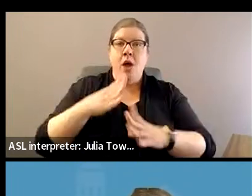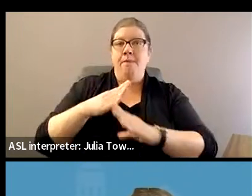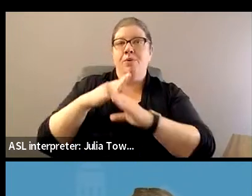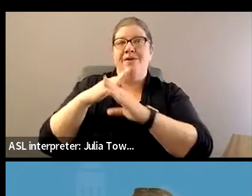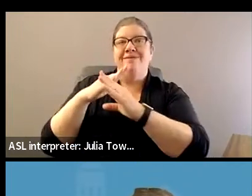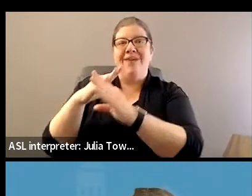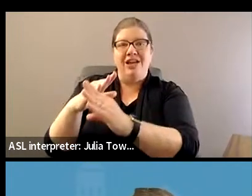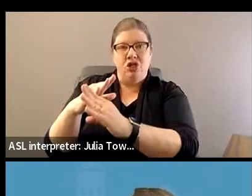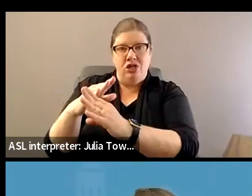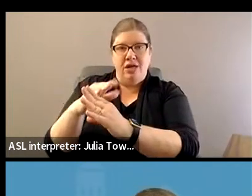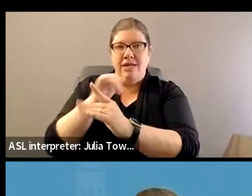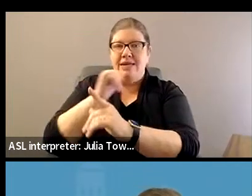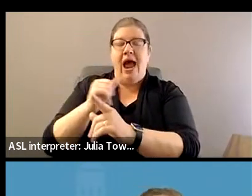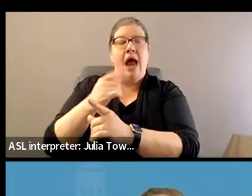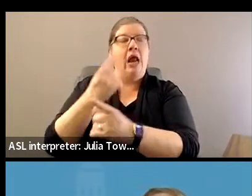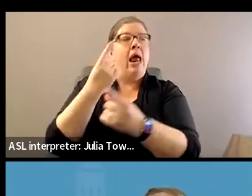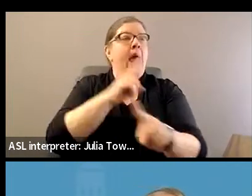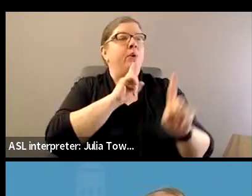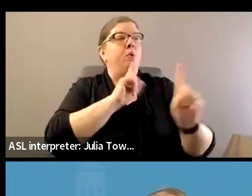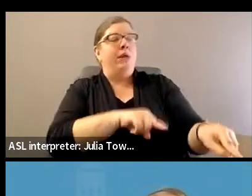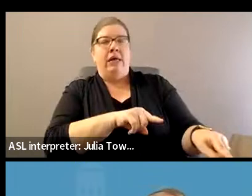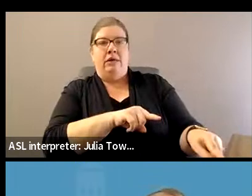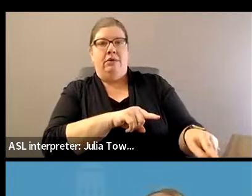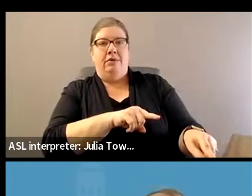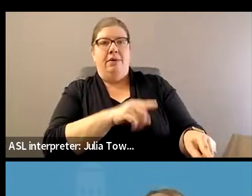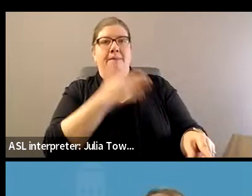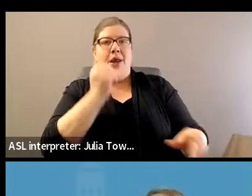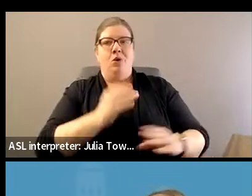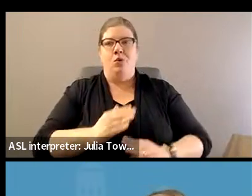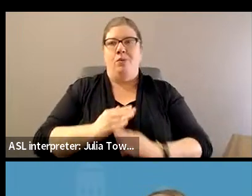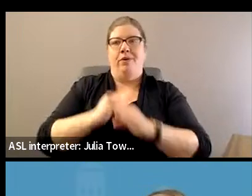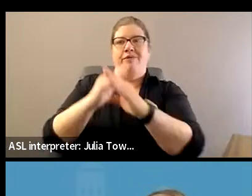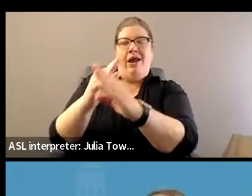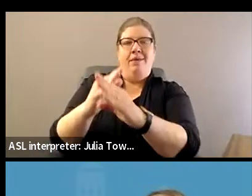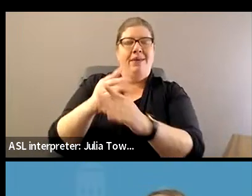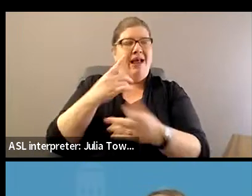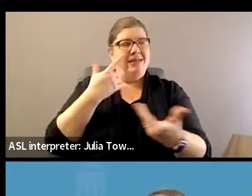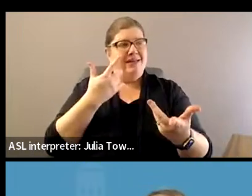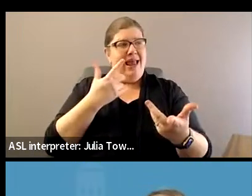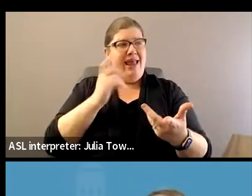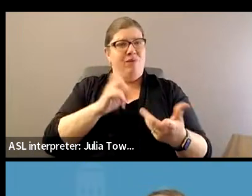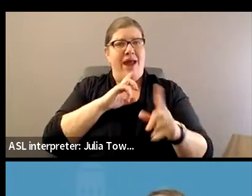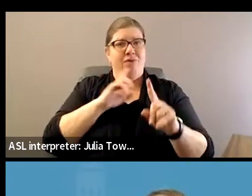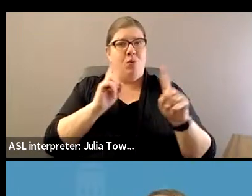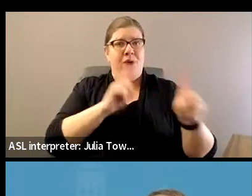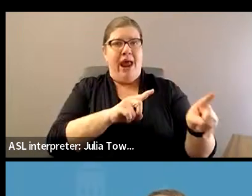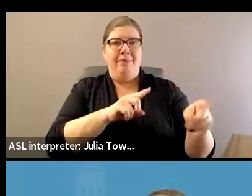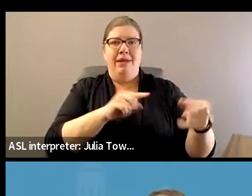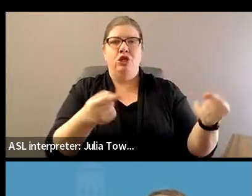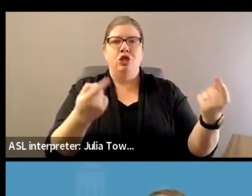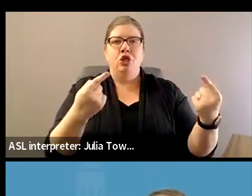instead of being reactionary after the fact, because at that point, the harm has already been done.